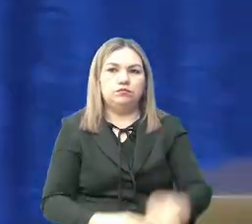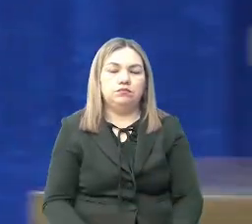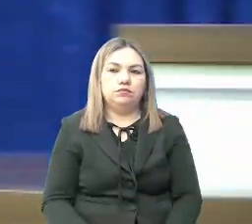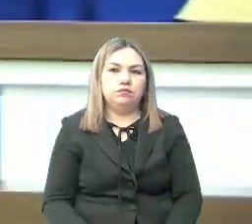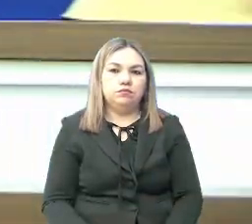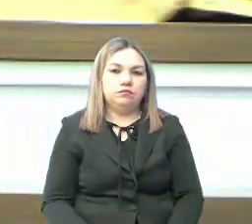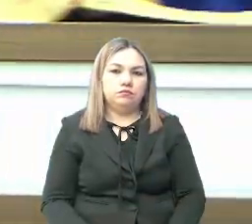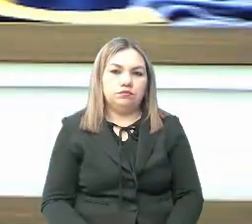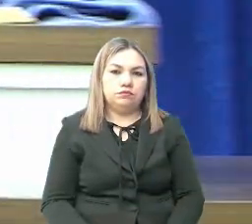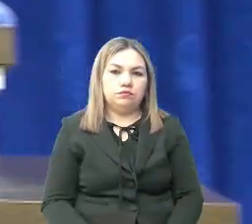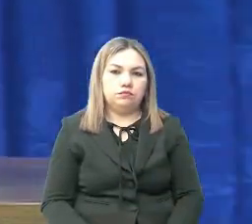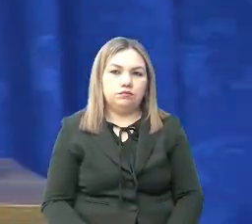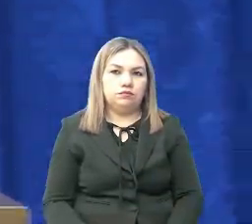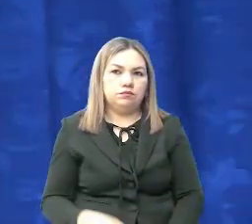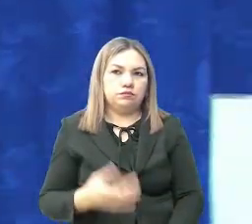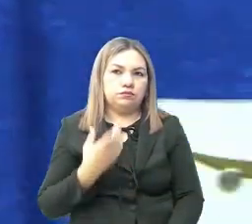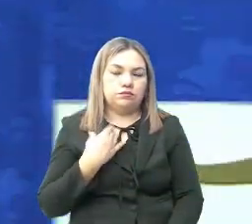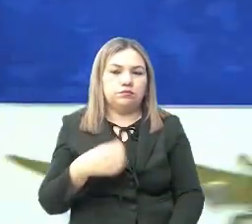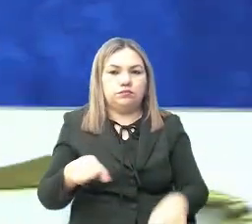union.